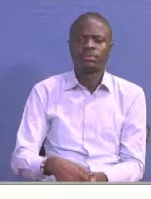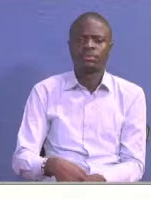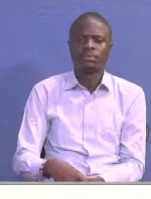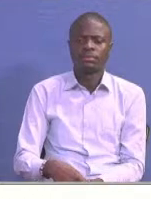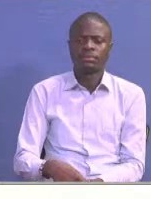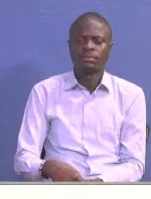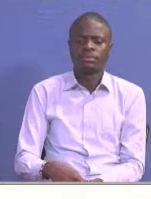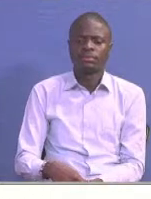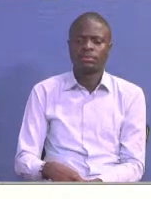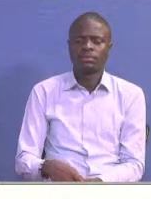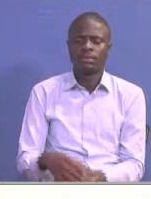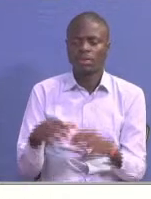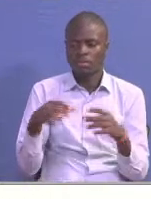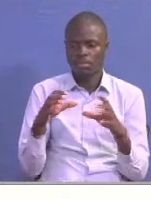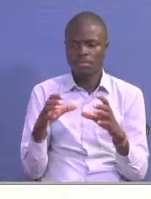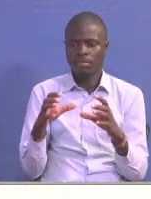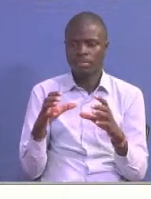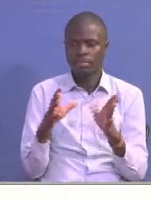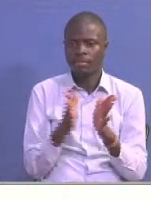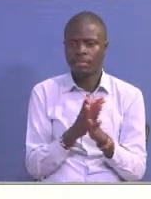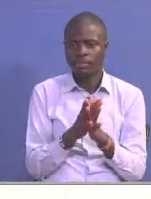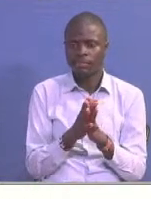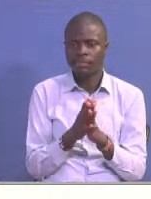in the East African community,